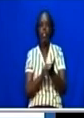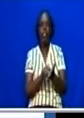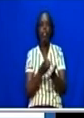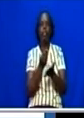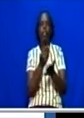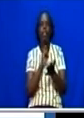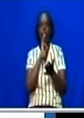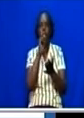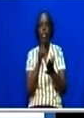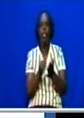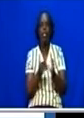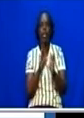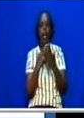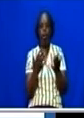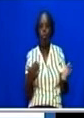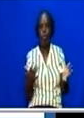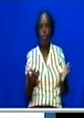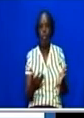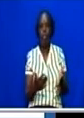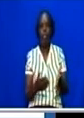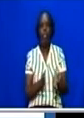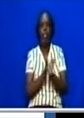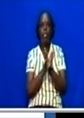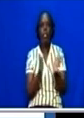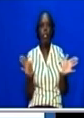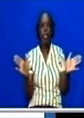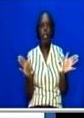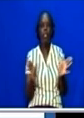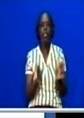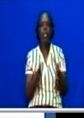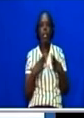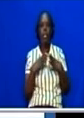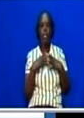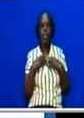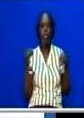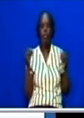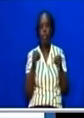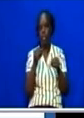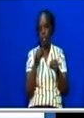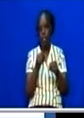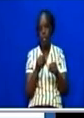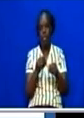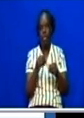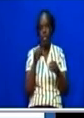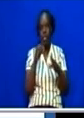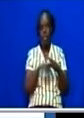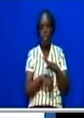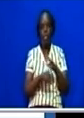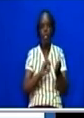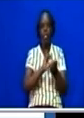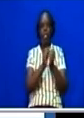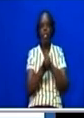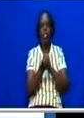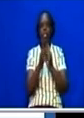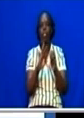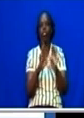as is a good that is generally accepted or widely accepted in